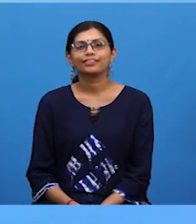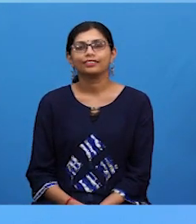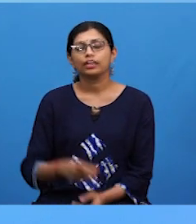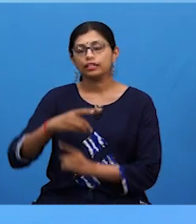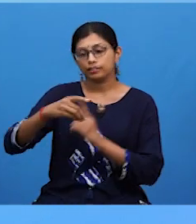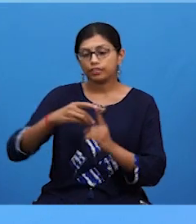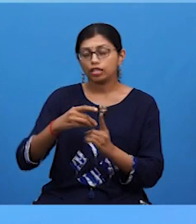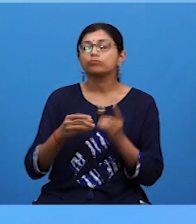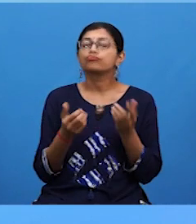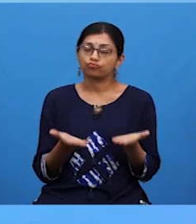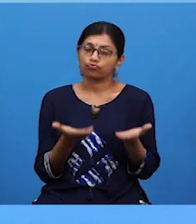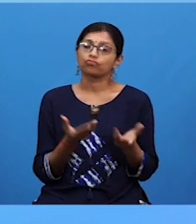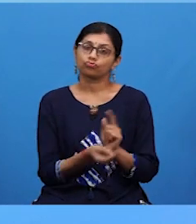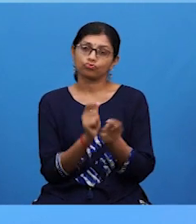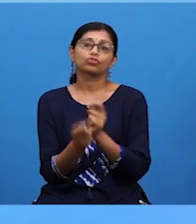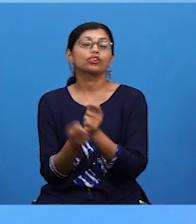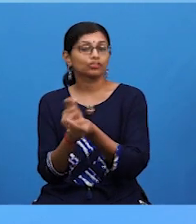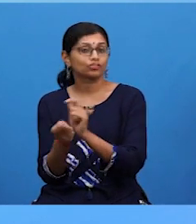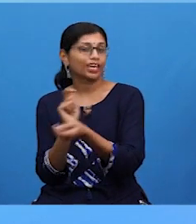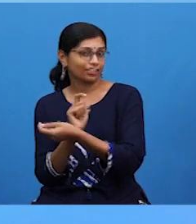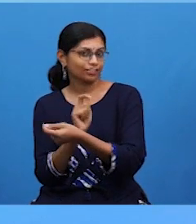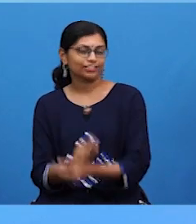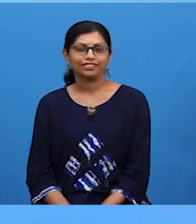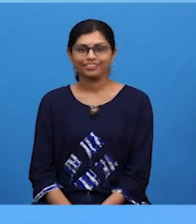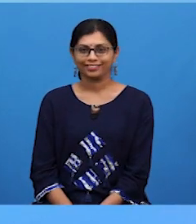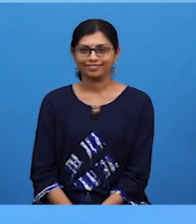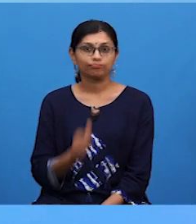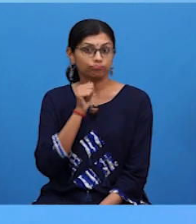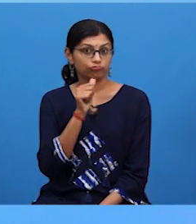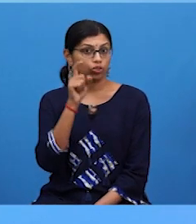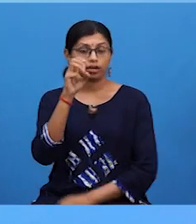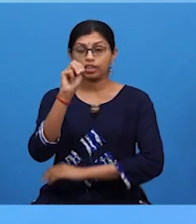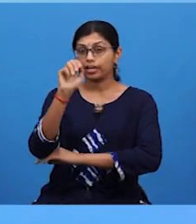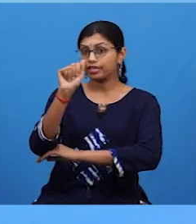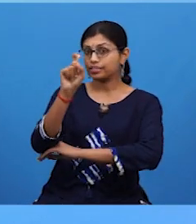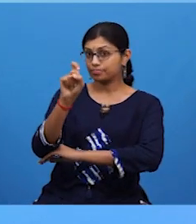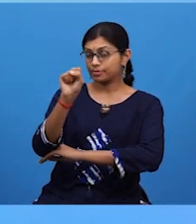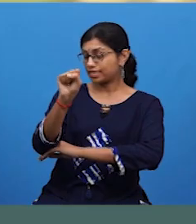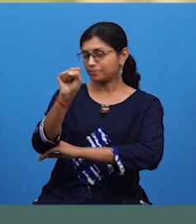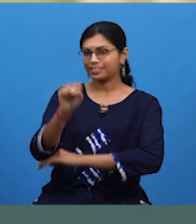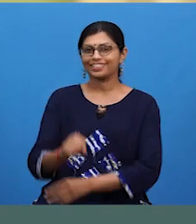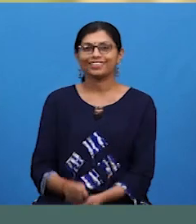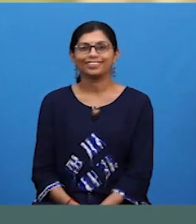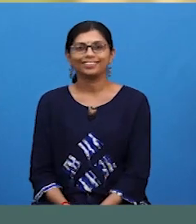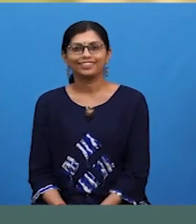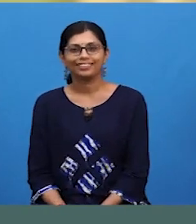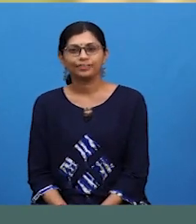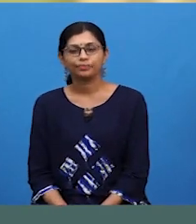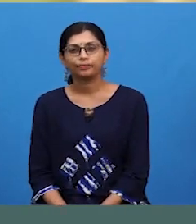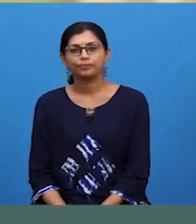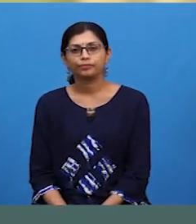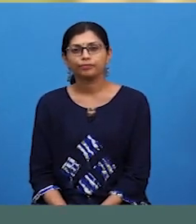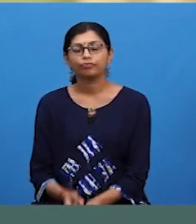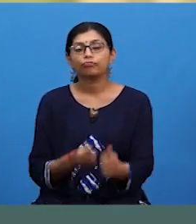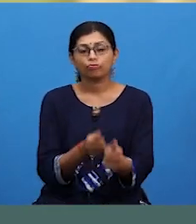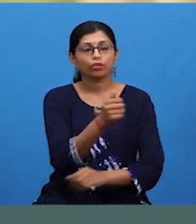dates happen because each of these festivals follow their own calendars, such as the